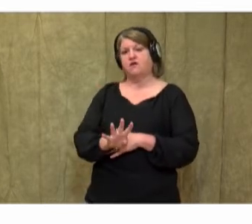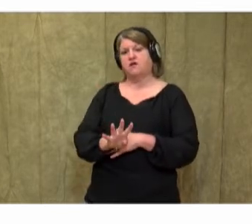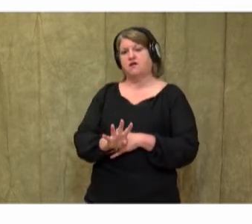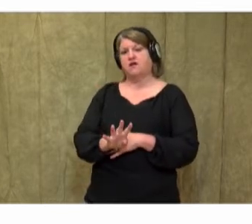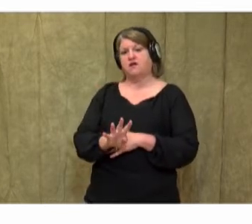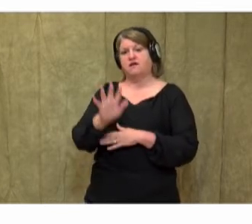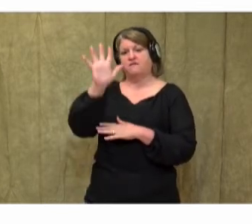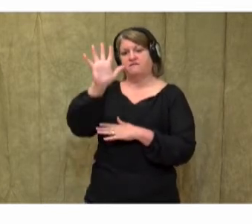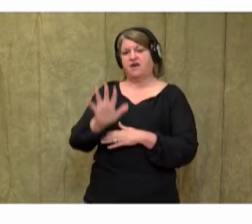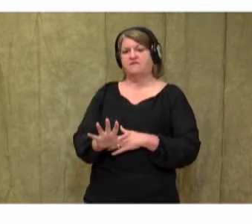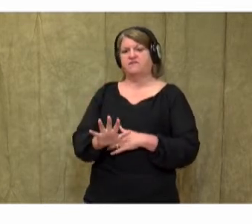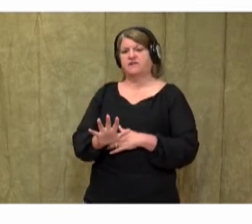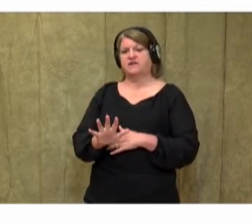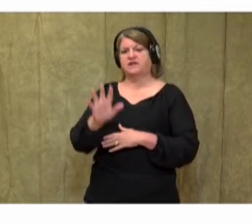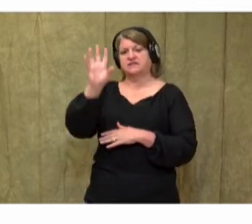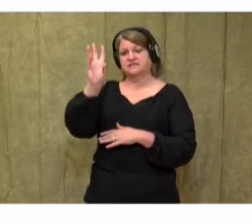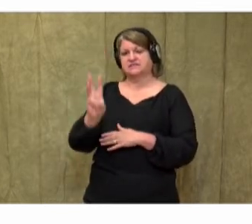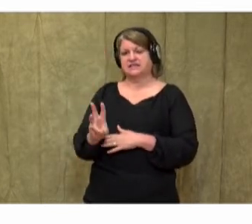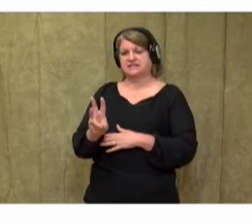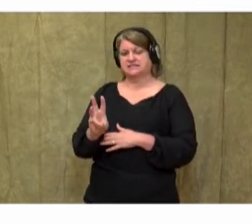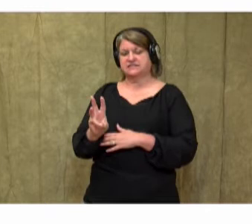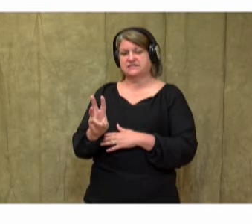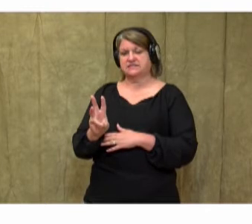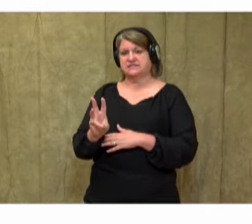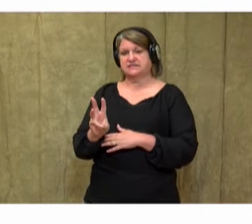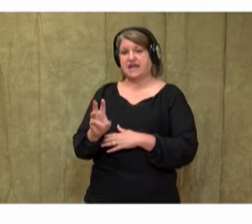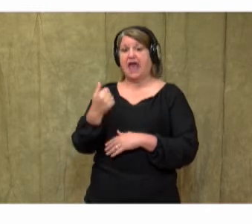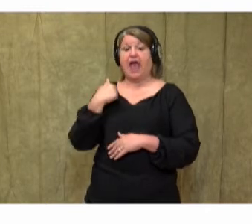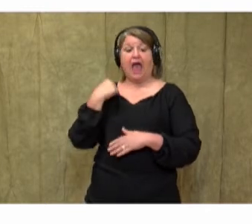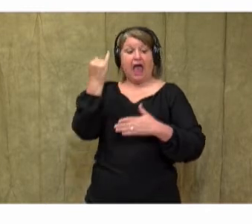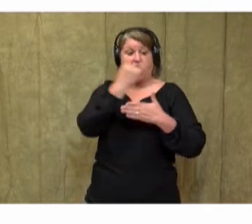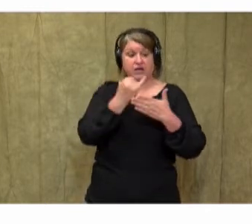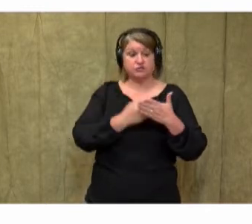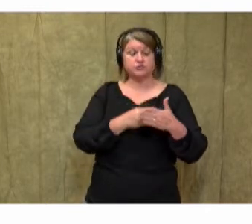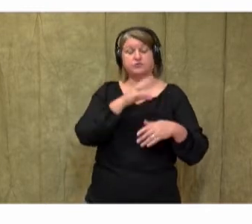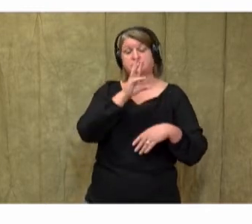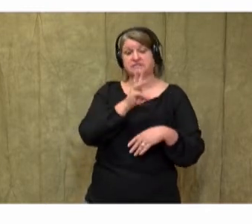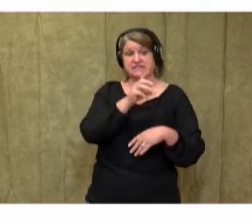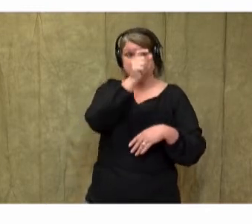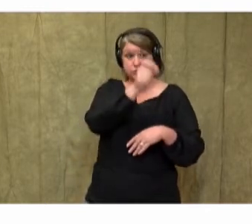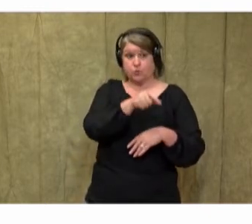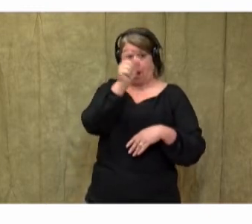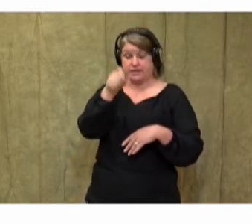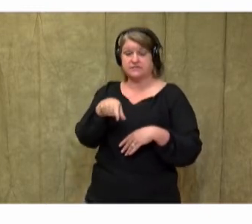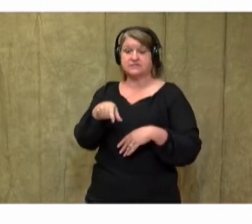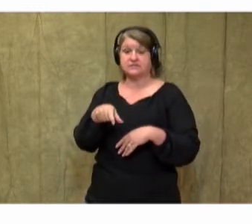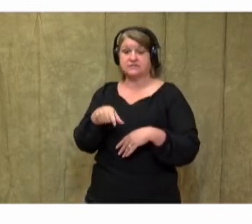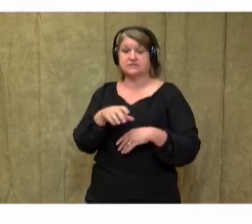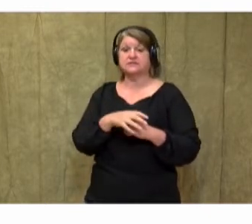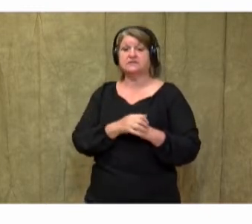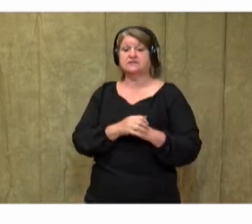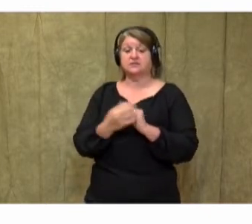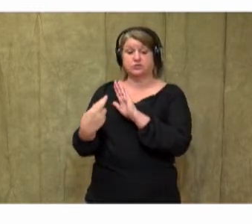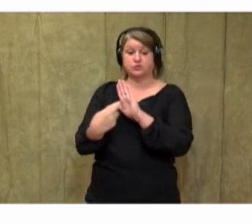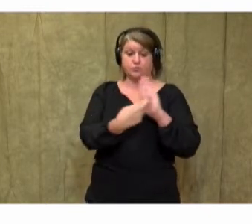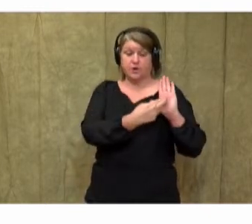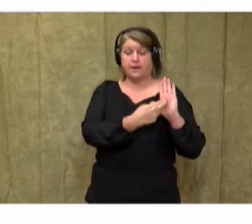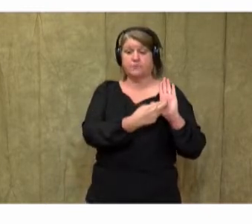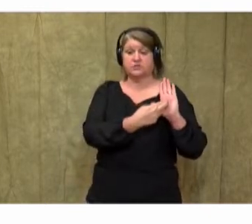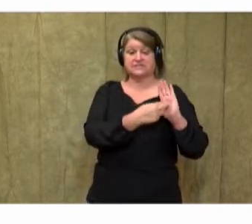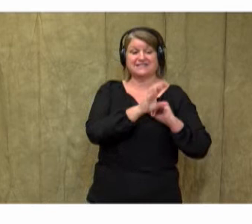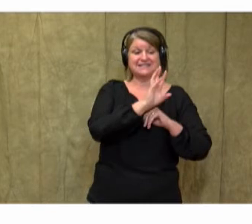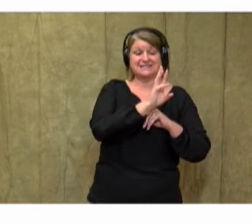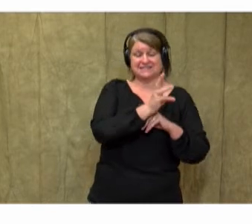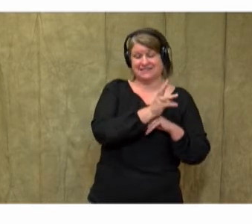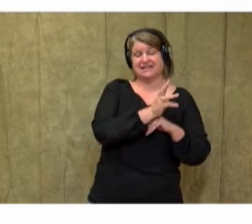4, 5, 6. I drew 6 rods to represent the